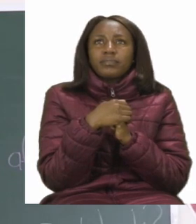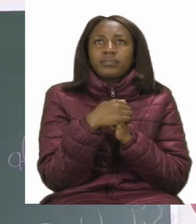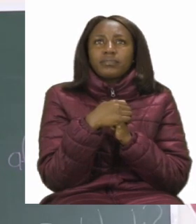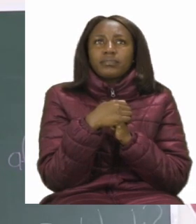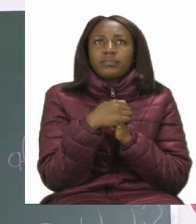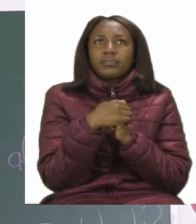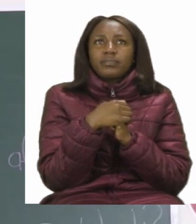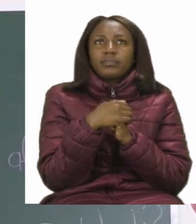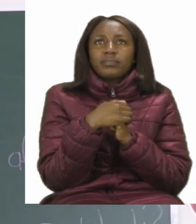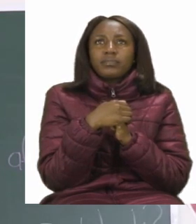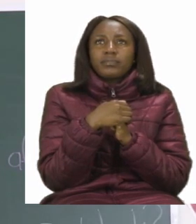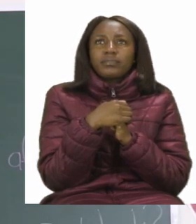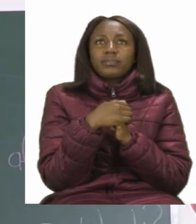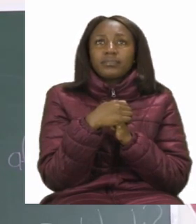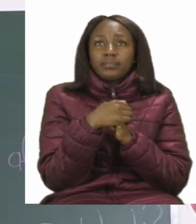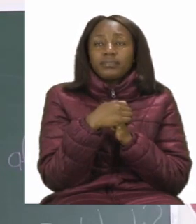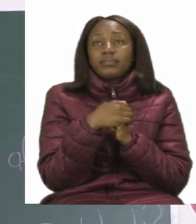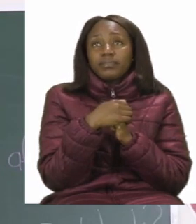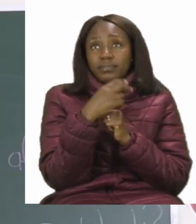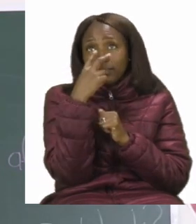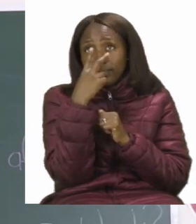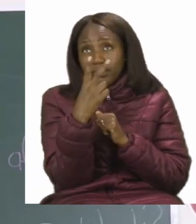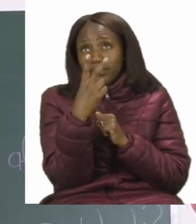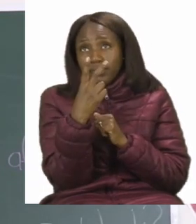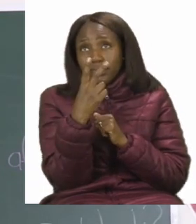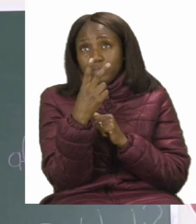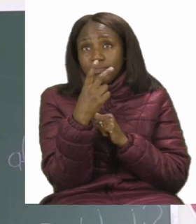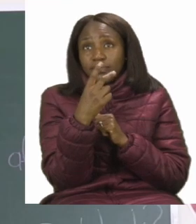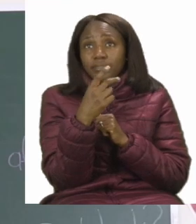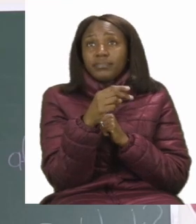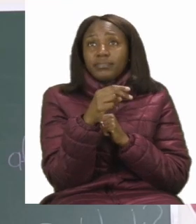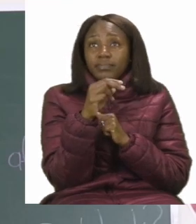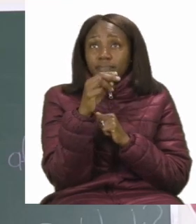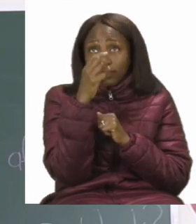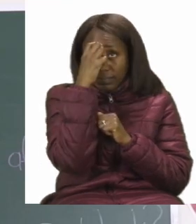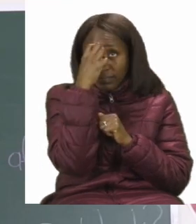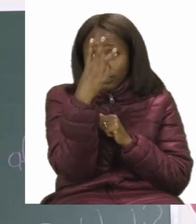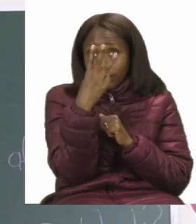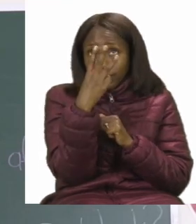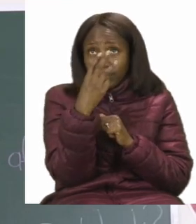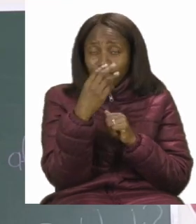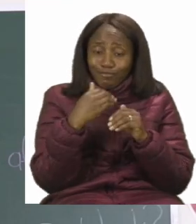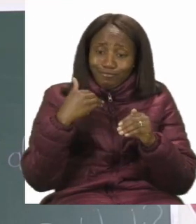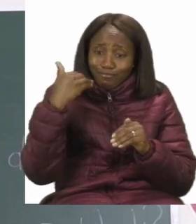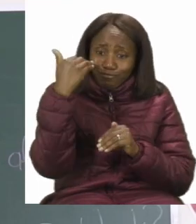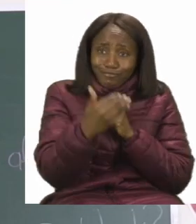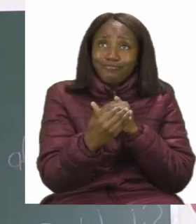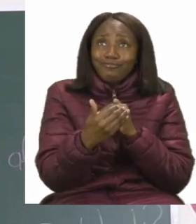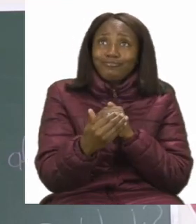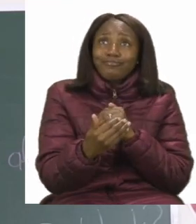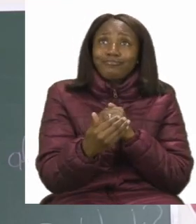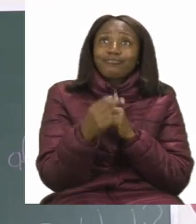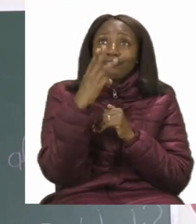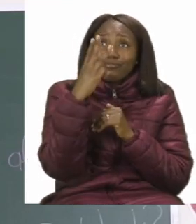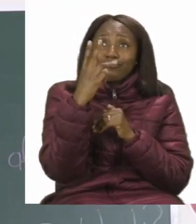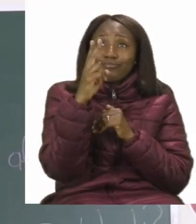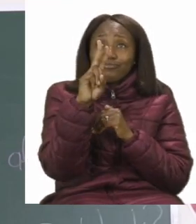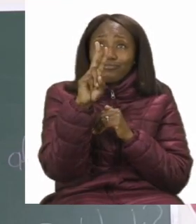o'clock so that we can see what time we will have if we count 2